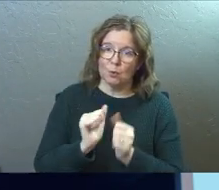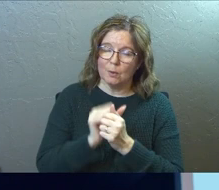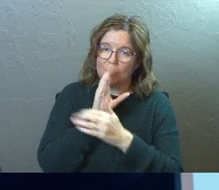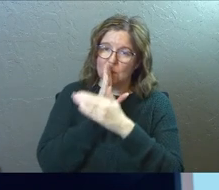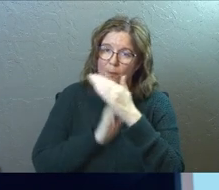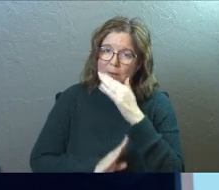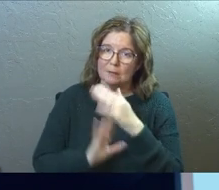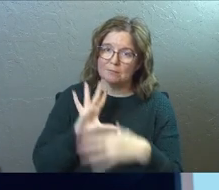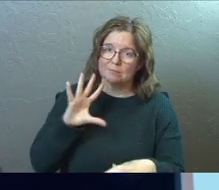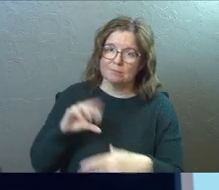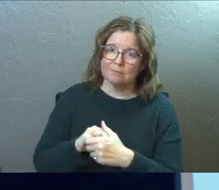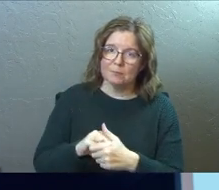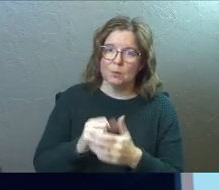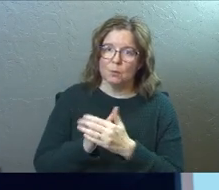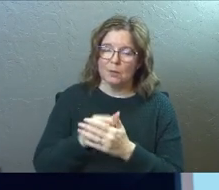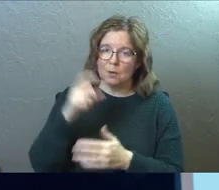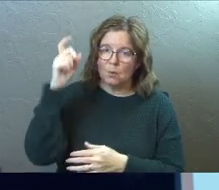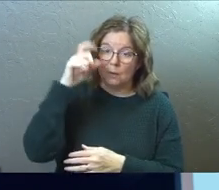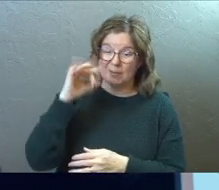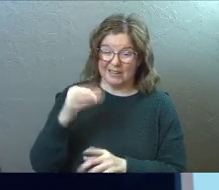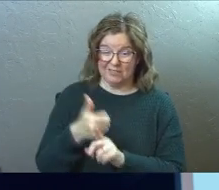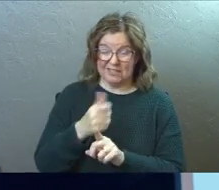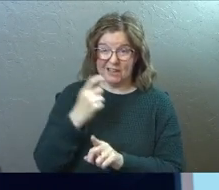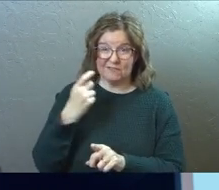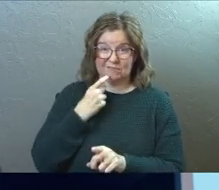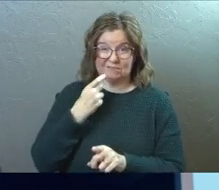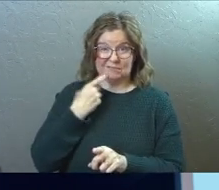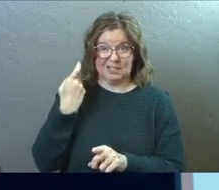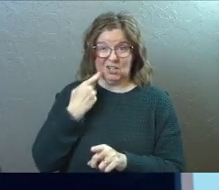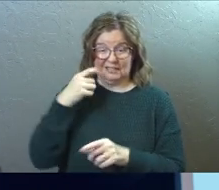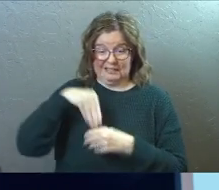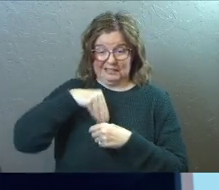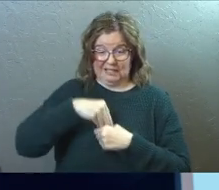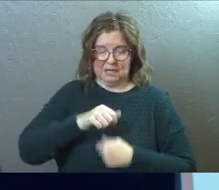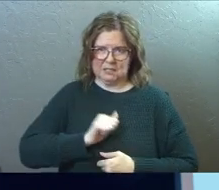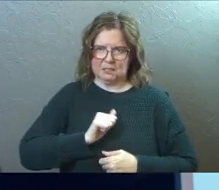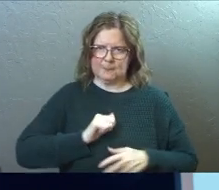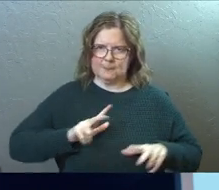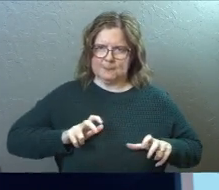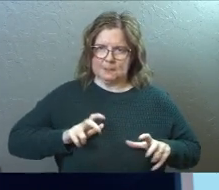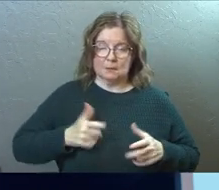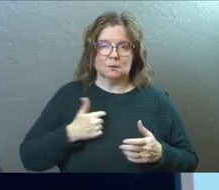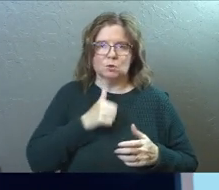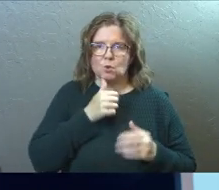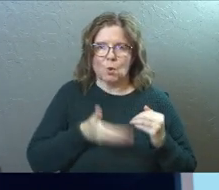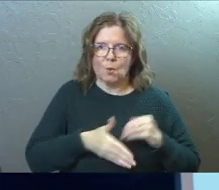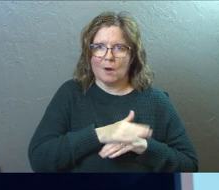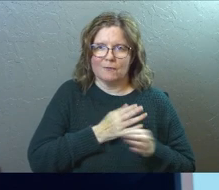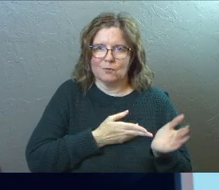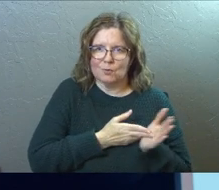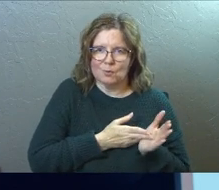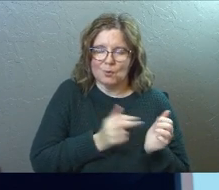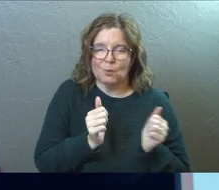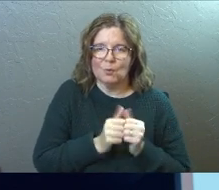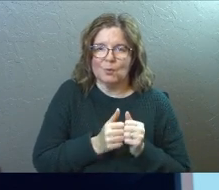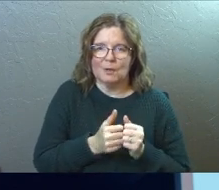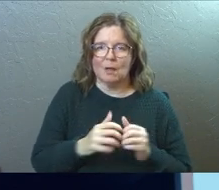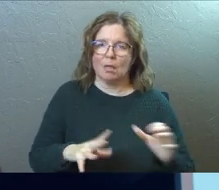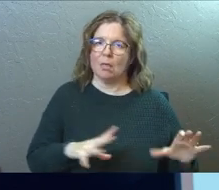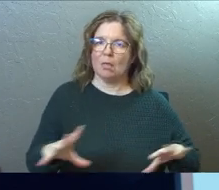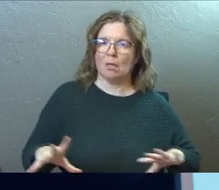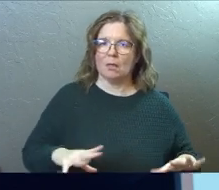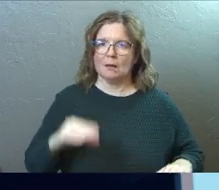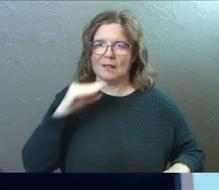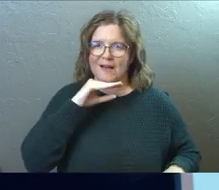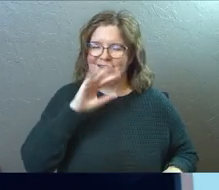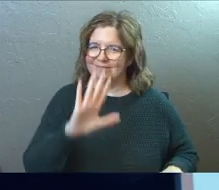from wisdom. But if you are bitterly jealous and there is selfish ambition in your heart, don't cover up the truth with boasting